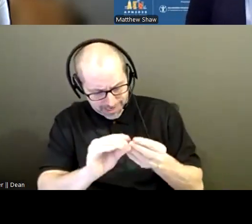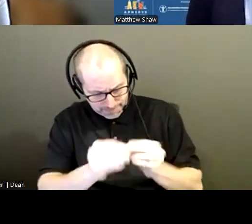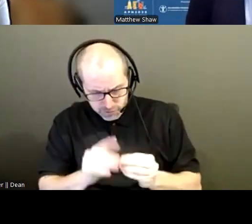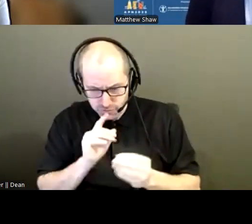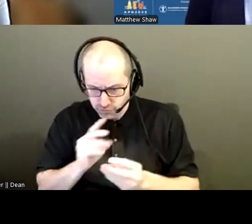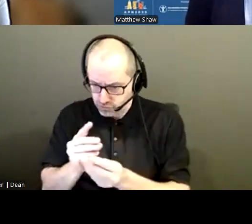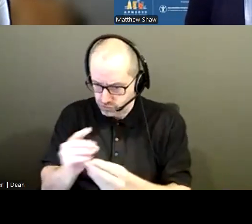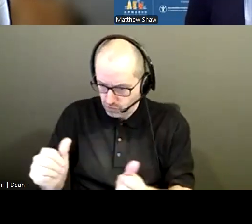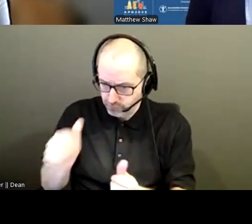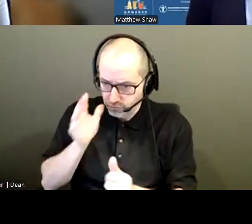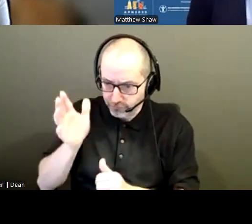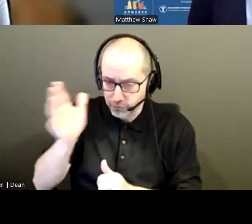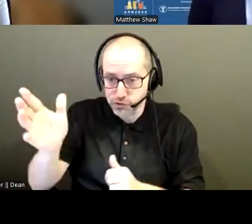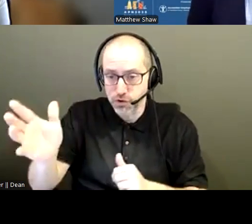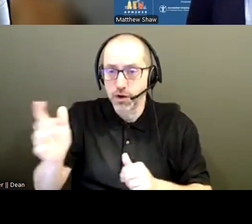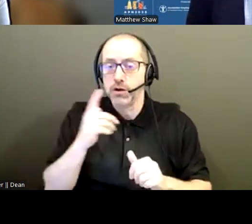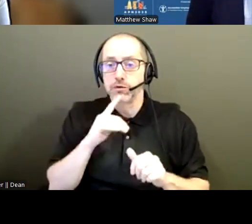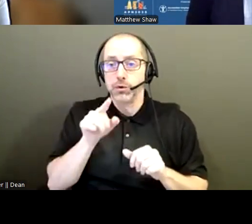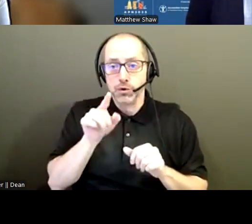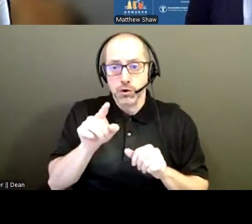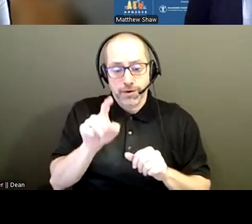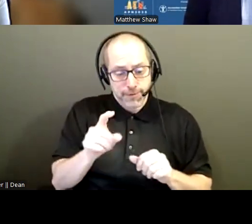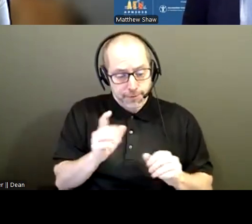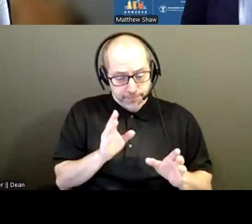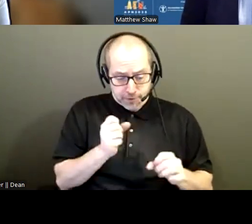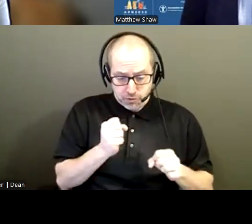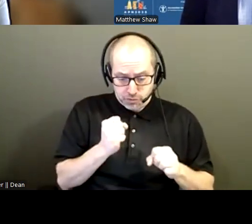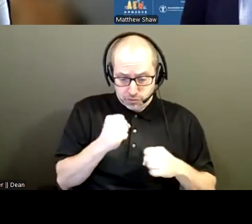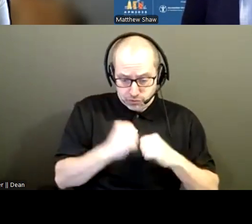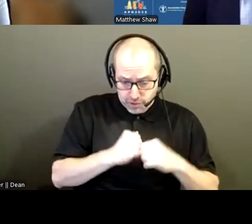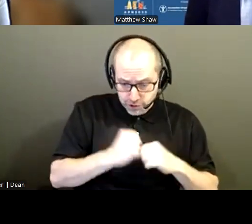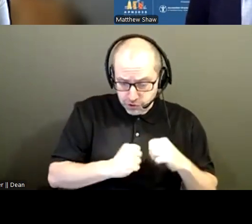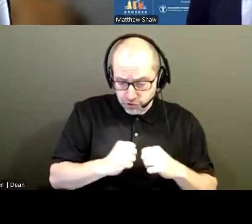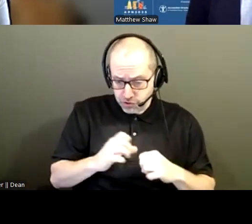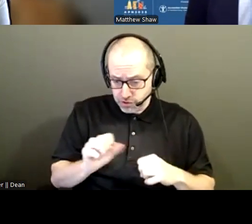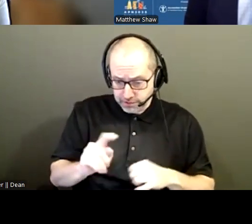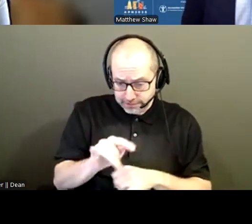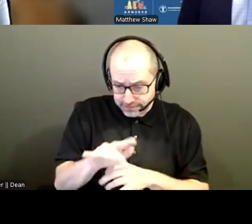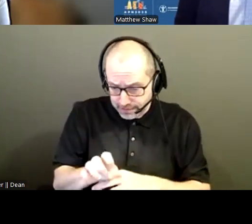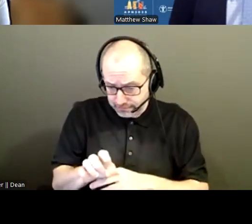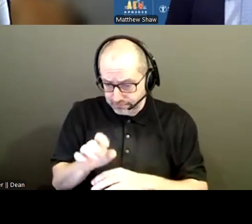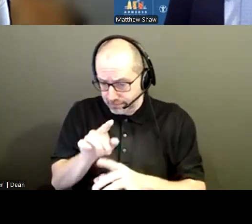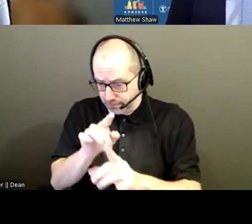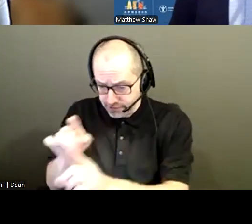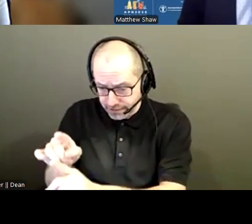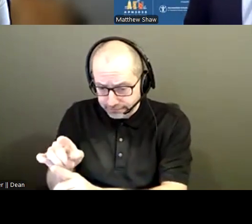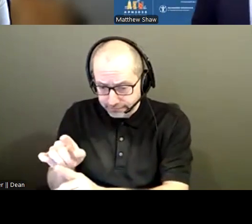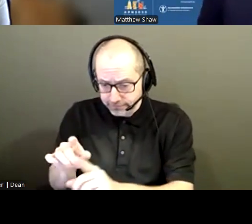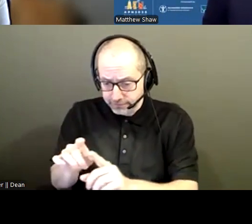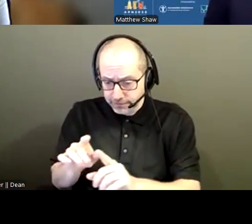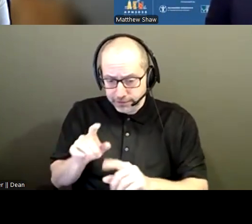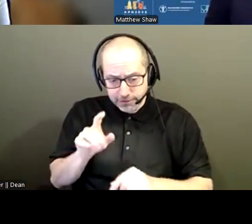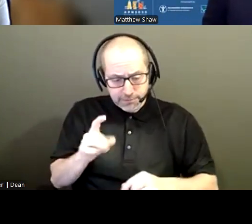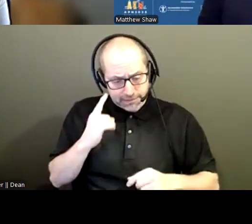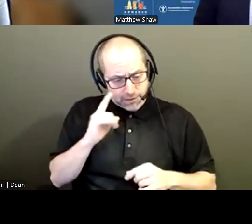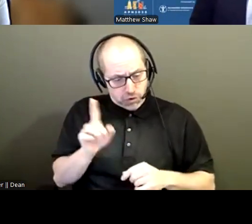your org's structure and style and objectives are, and just say, where should we plant our first flag on